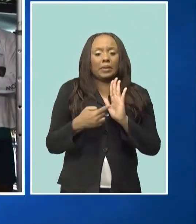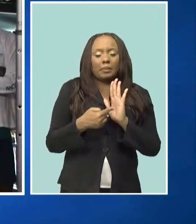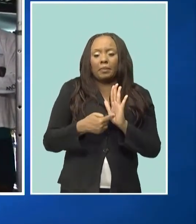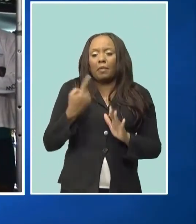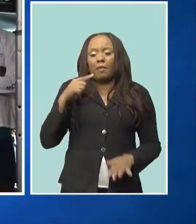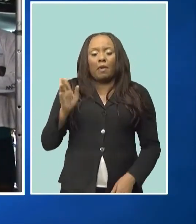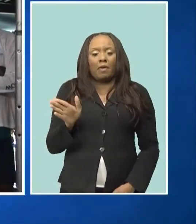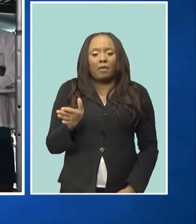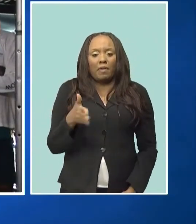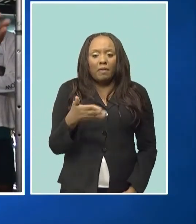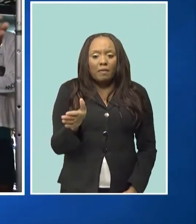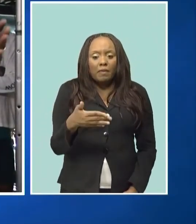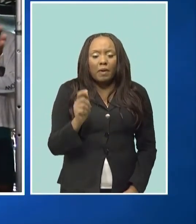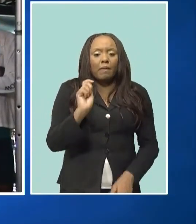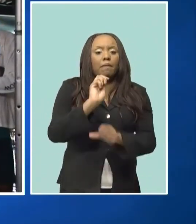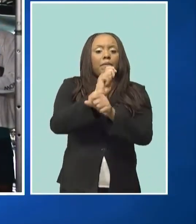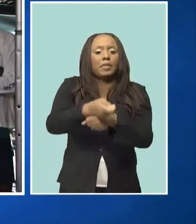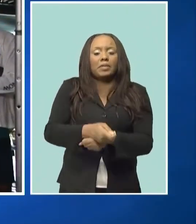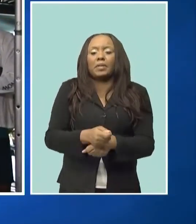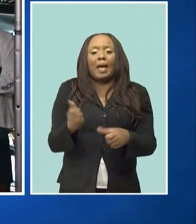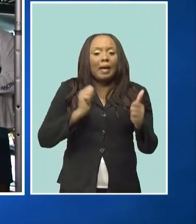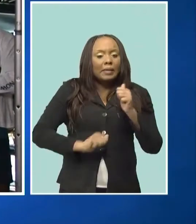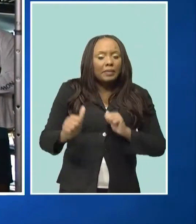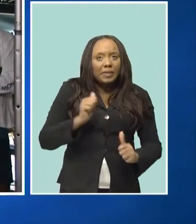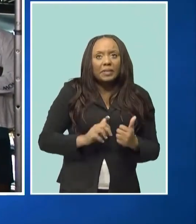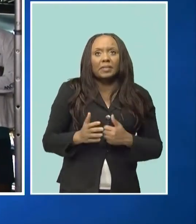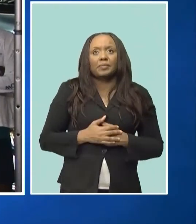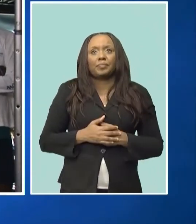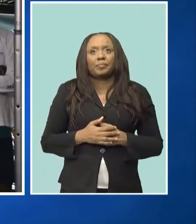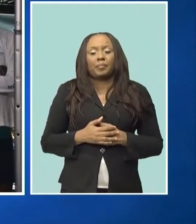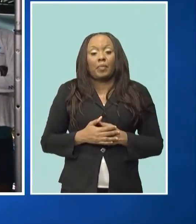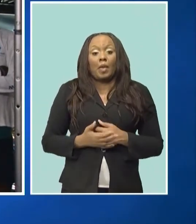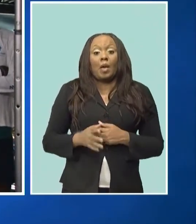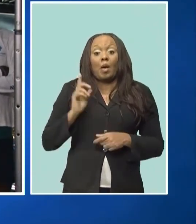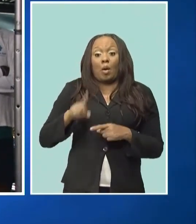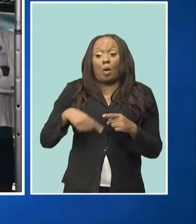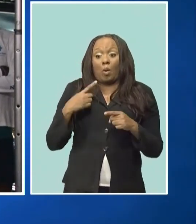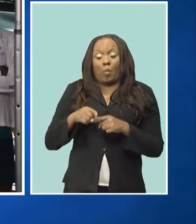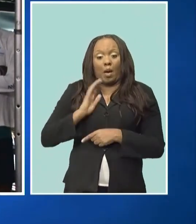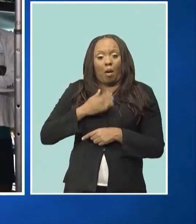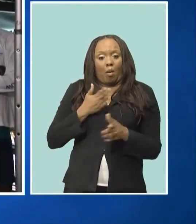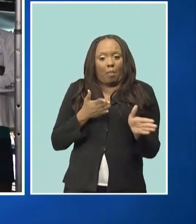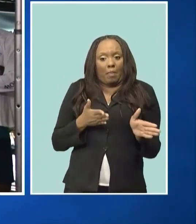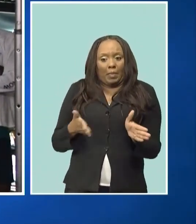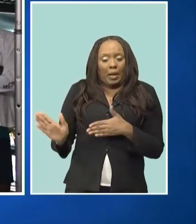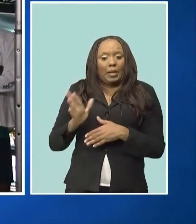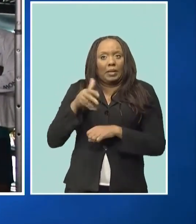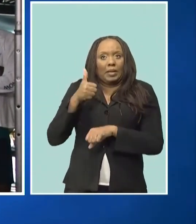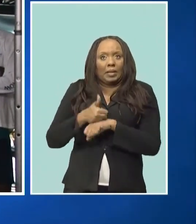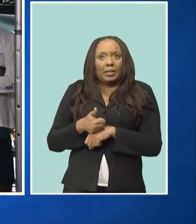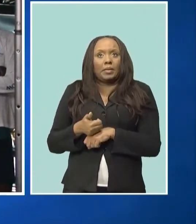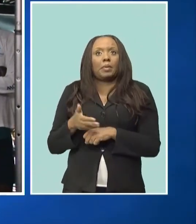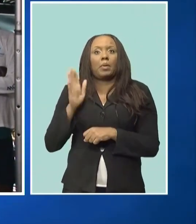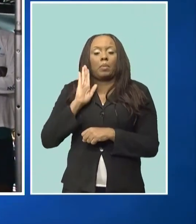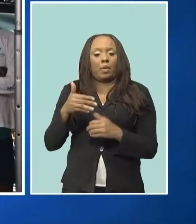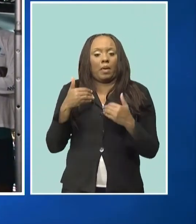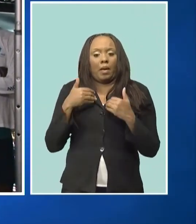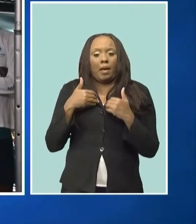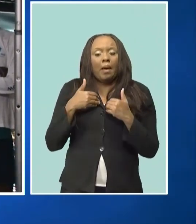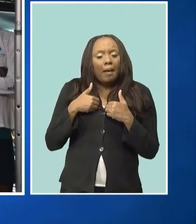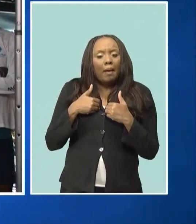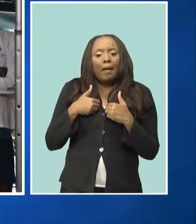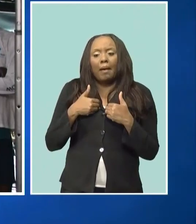our fishermen. There will be areas with a marine spatial plan being realized for biodiversity